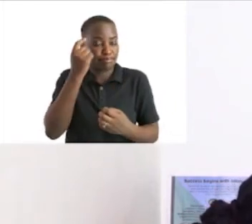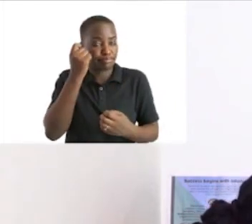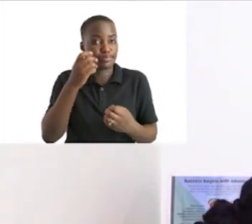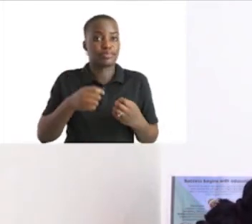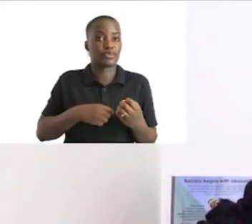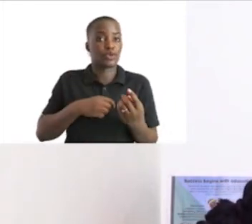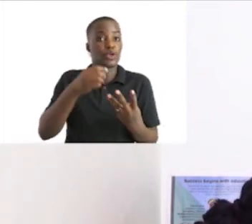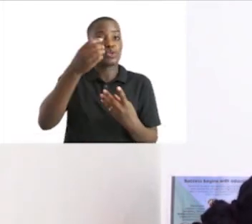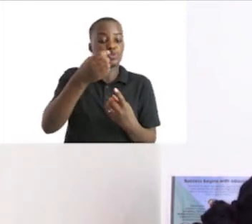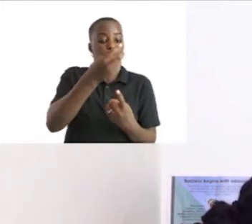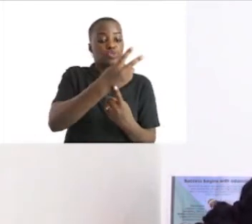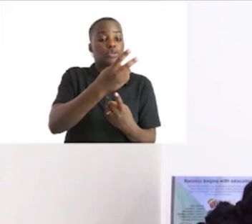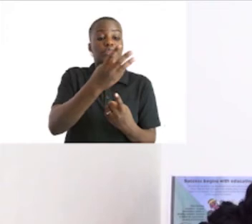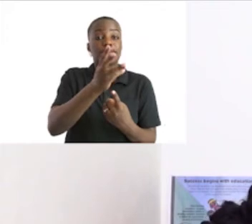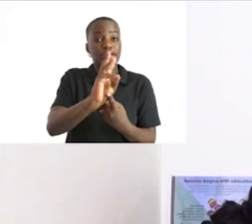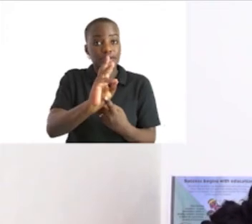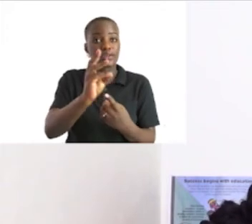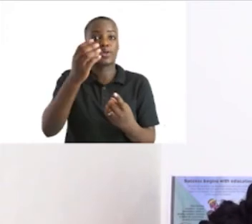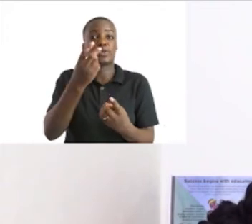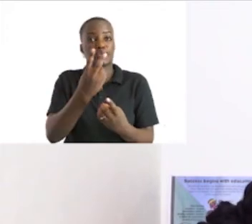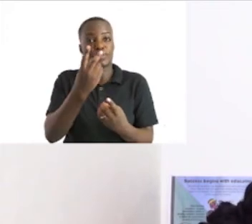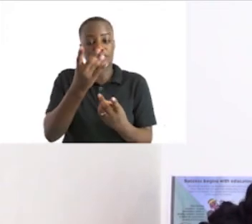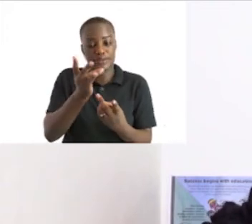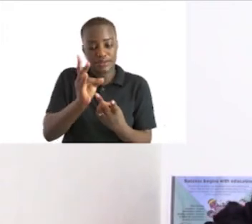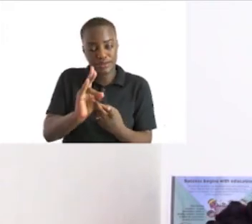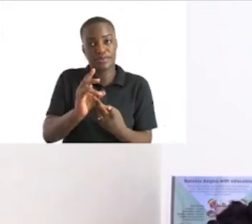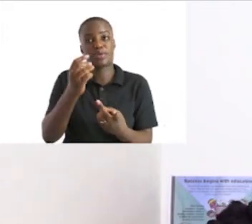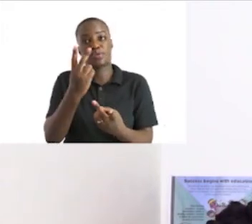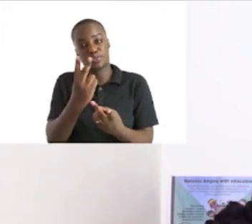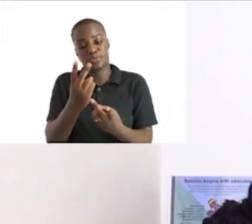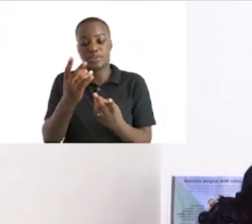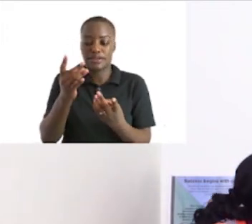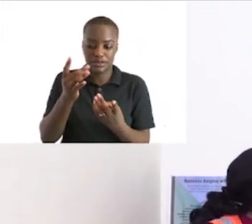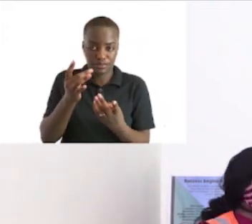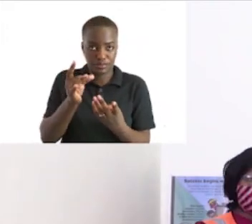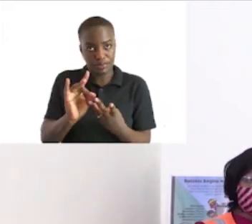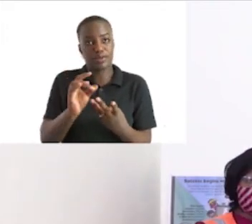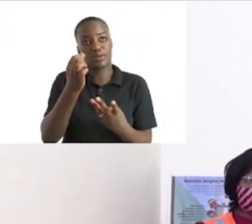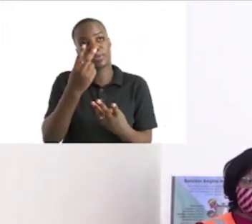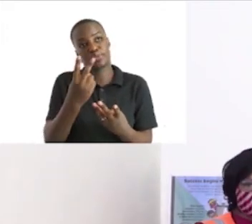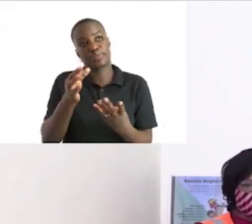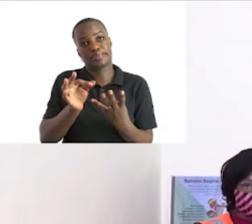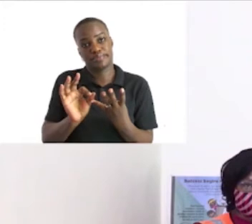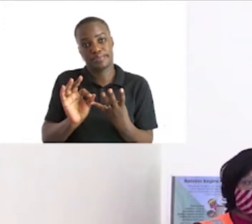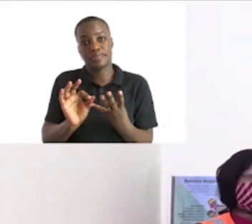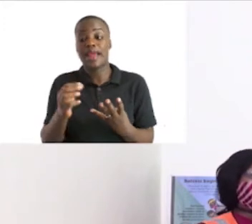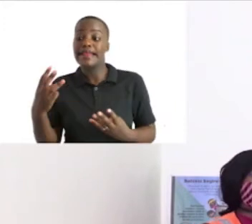26, 27, 28, 29,